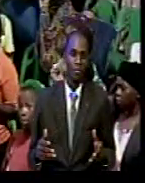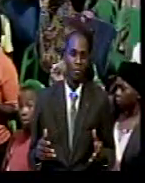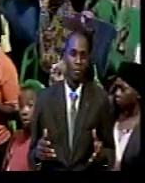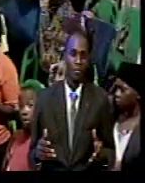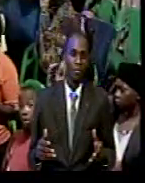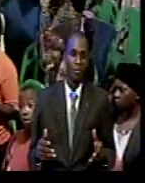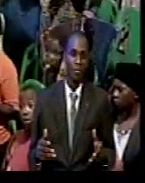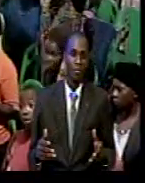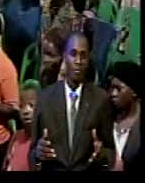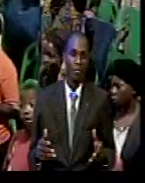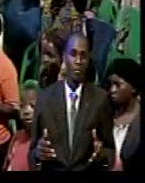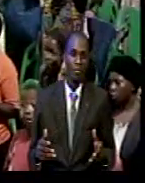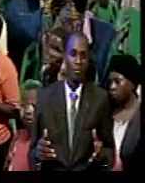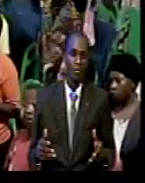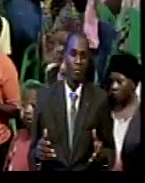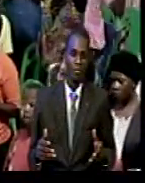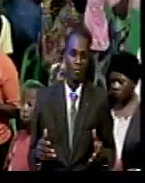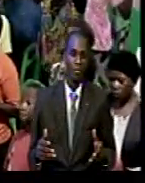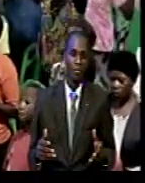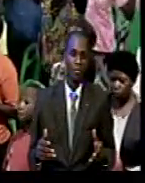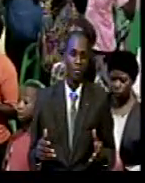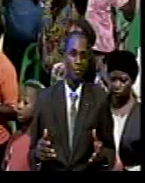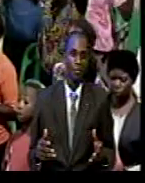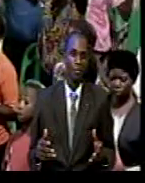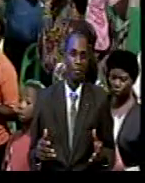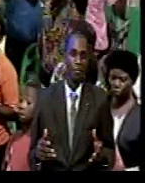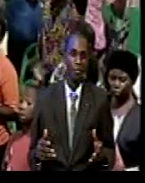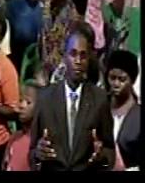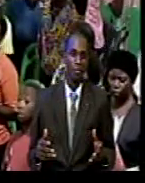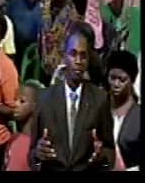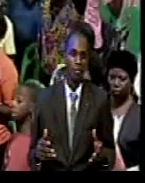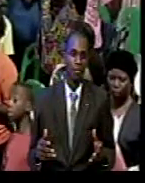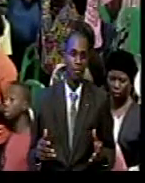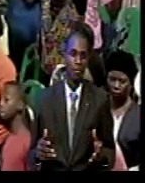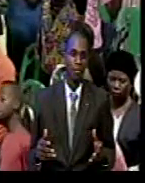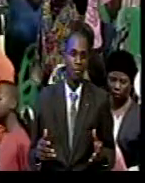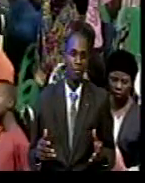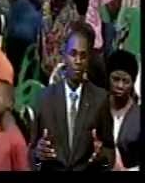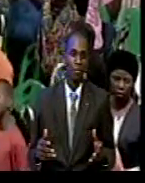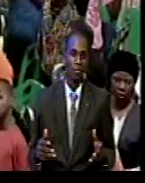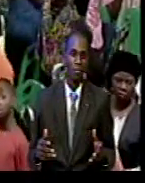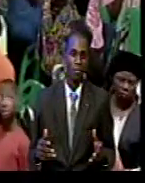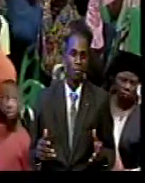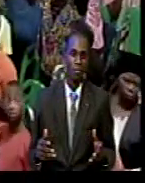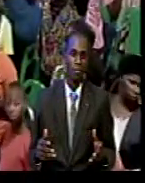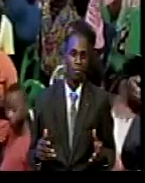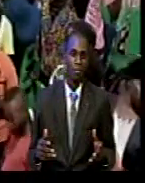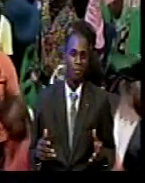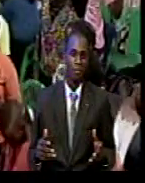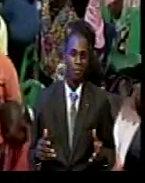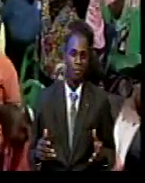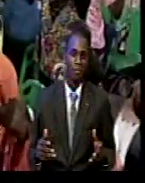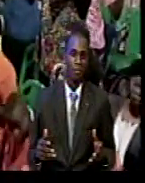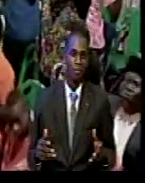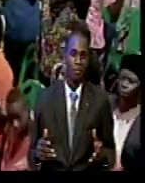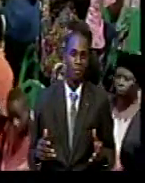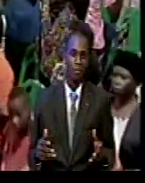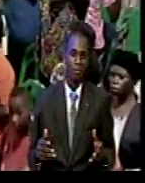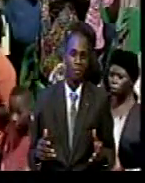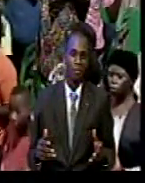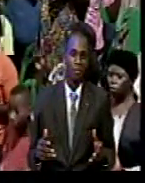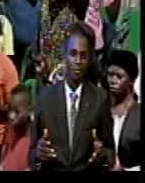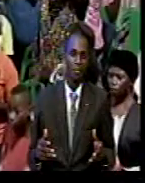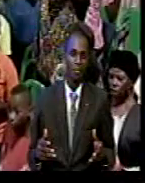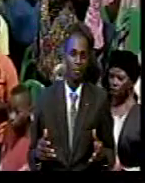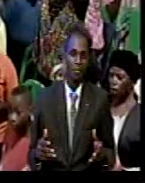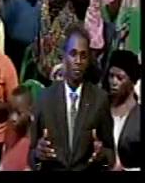the Lord, praise him more. Praise him more. Speak to God with all your heart. What do you want God to